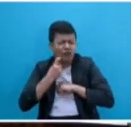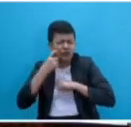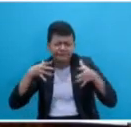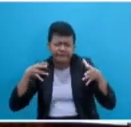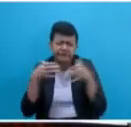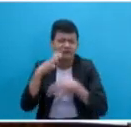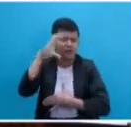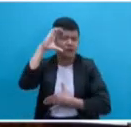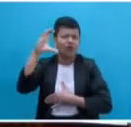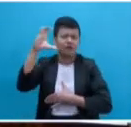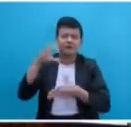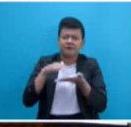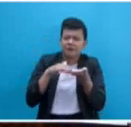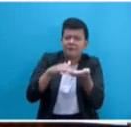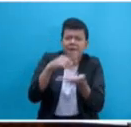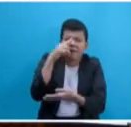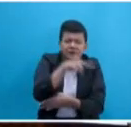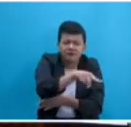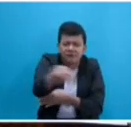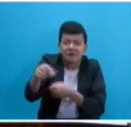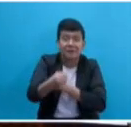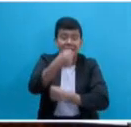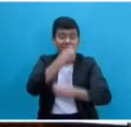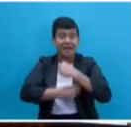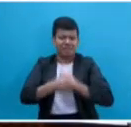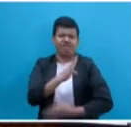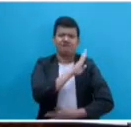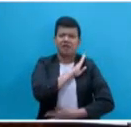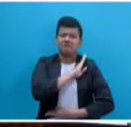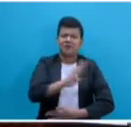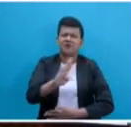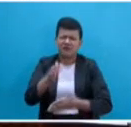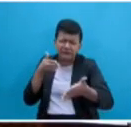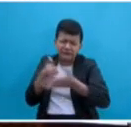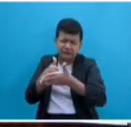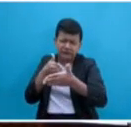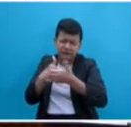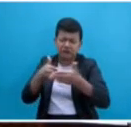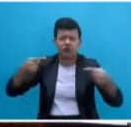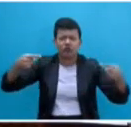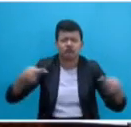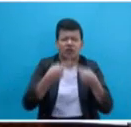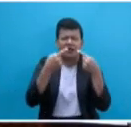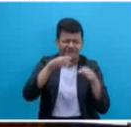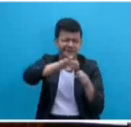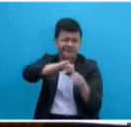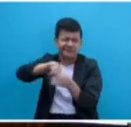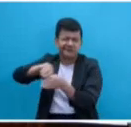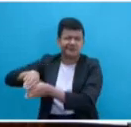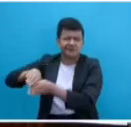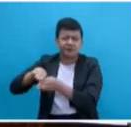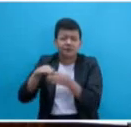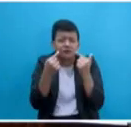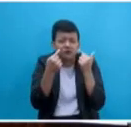bold and resolute, to tackle the challenges and overcome evil and the results of misadventures